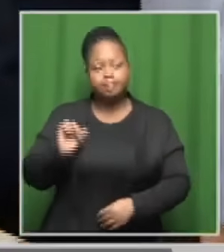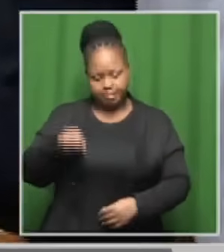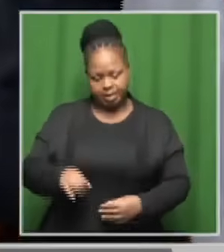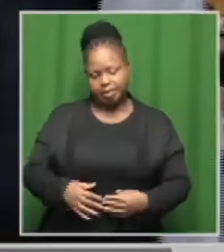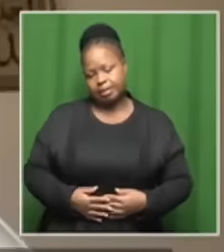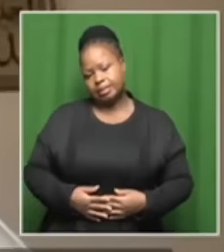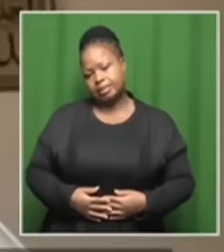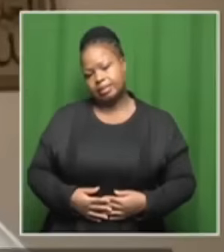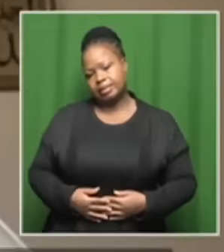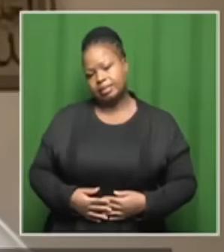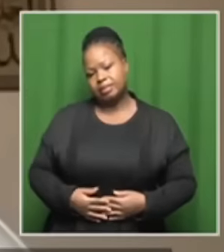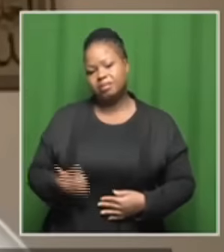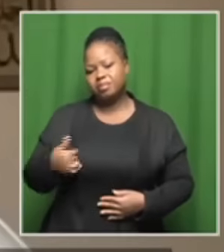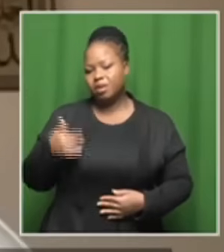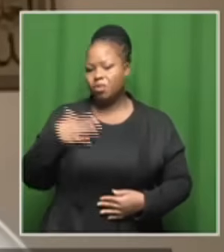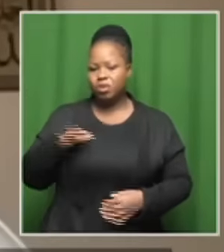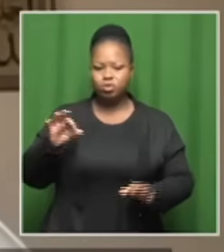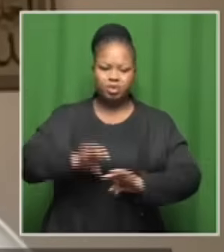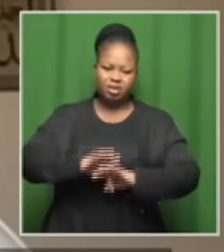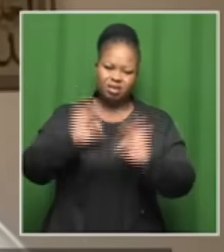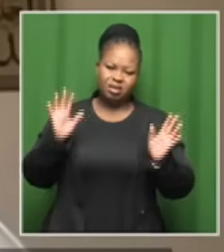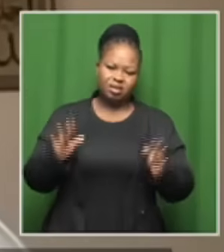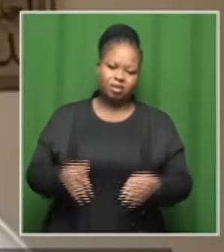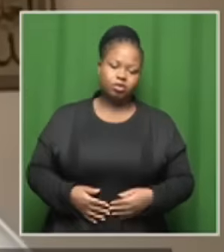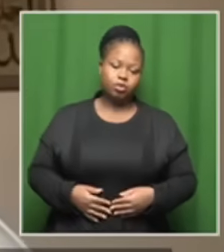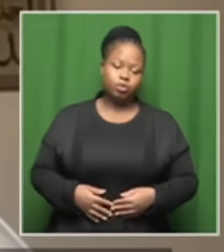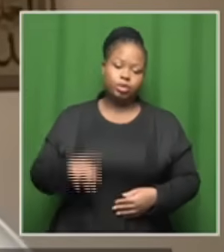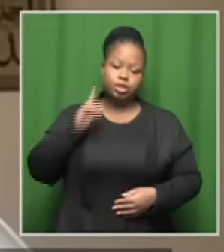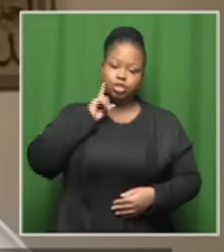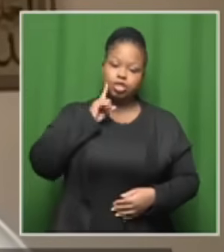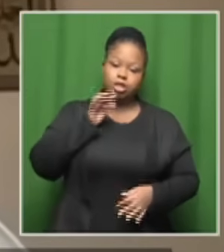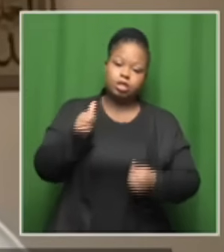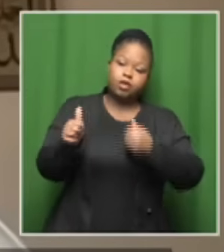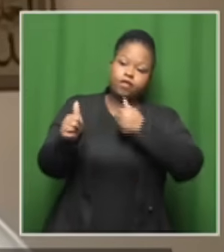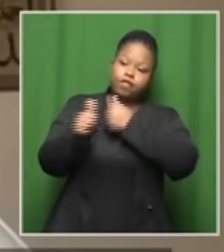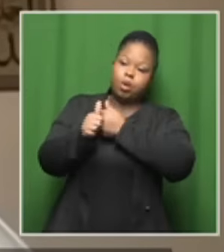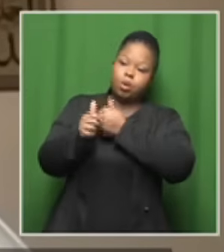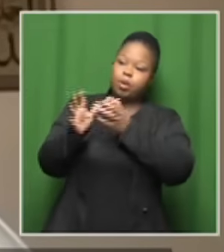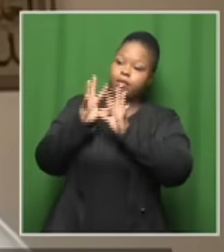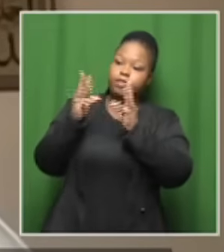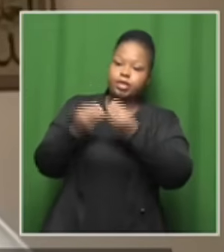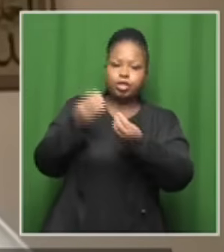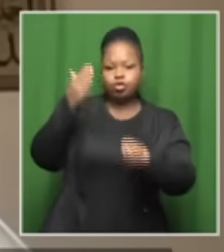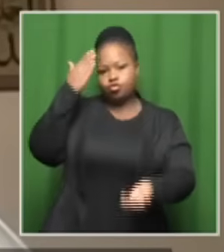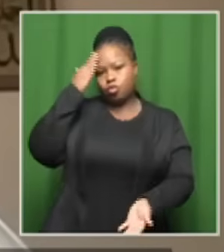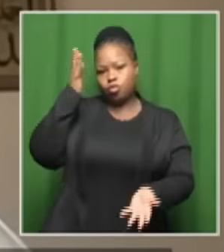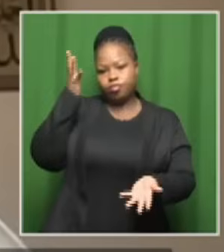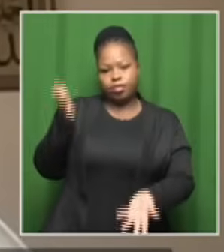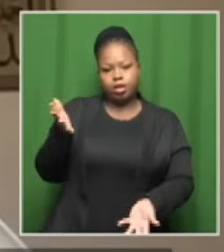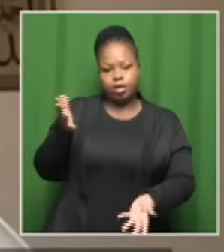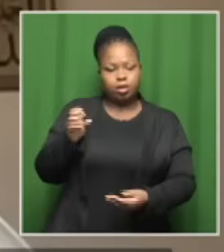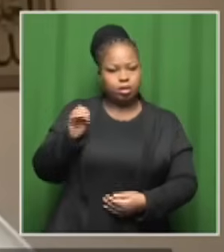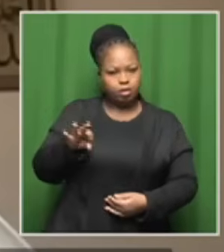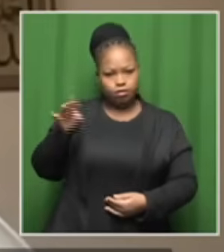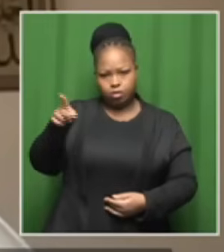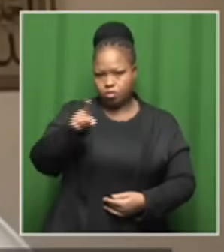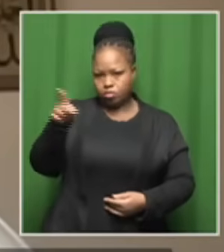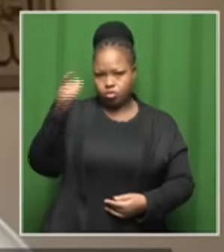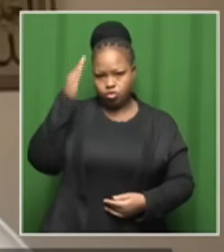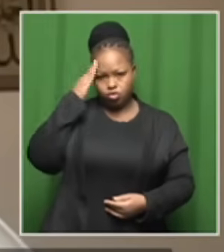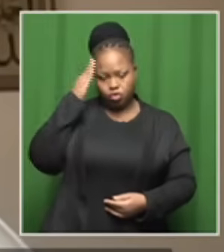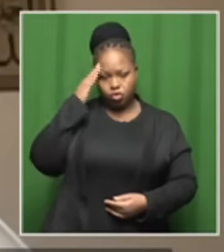I want to be quite clear, our teachers can only do what they know. And if they only know